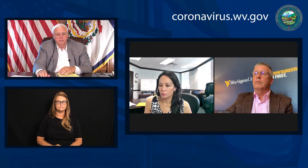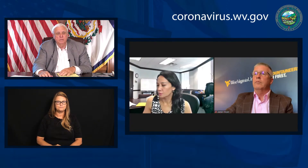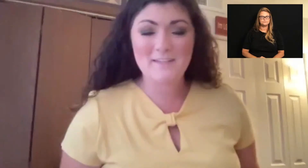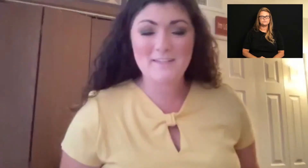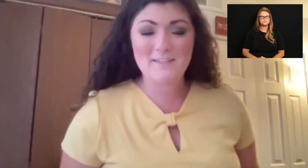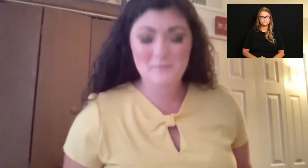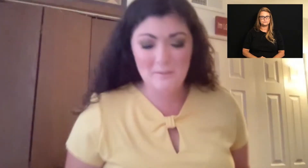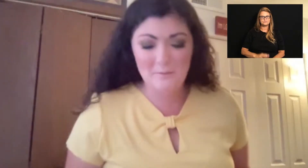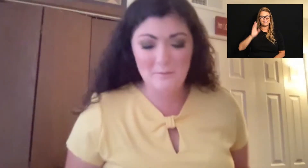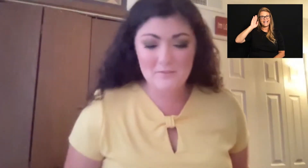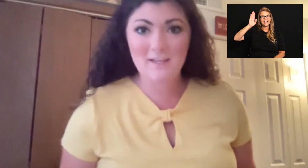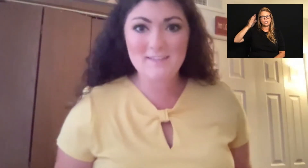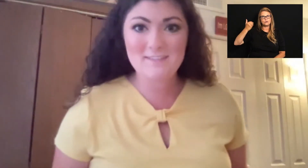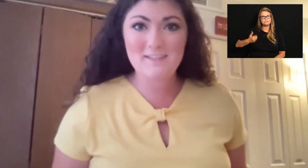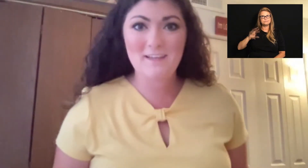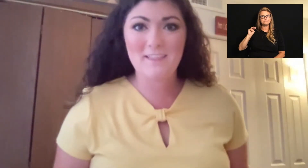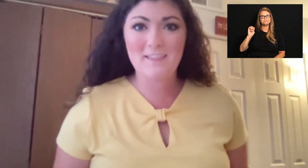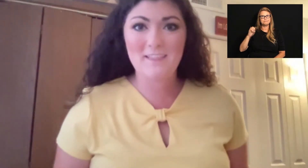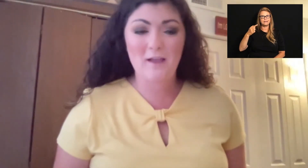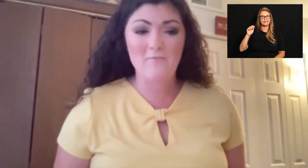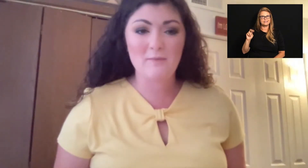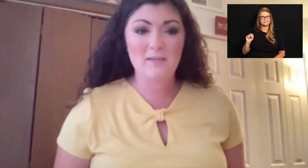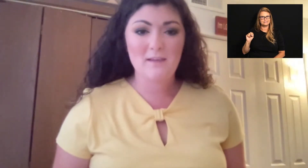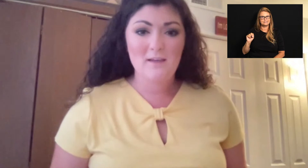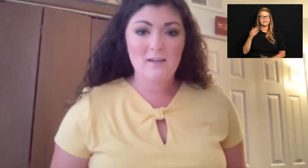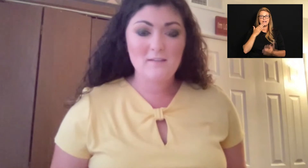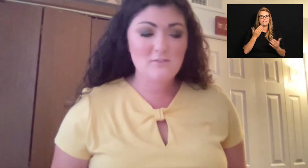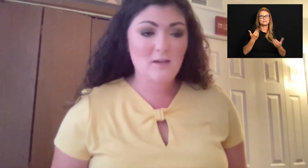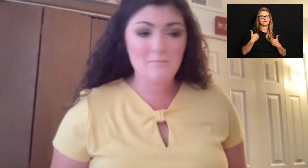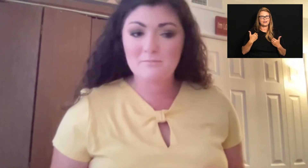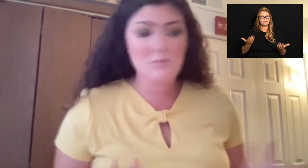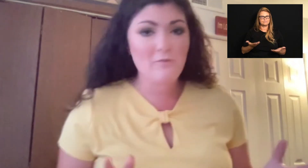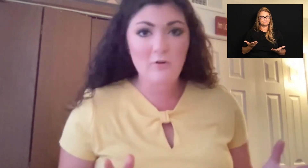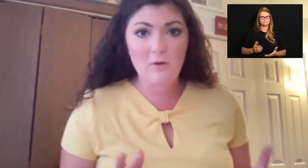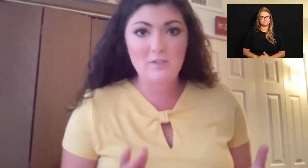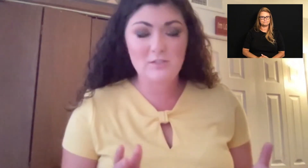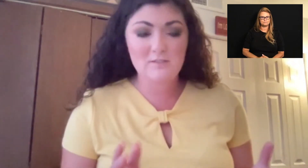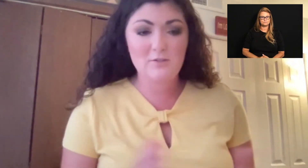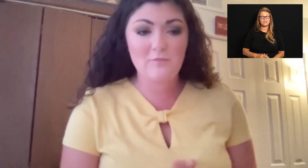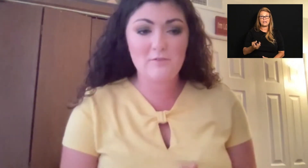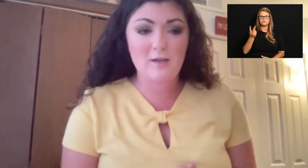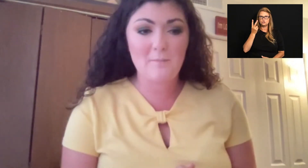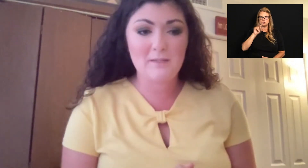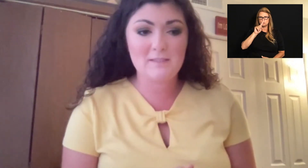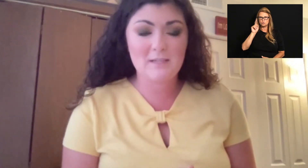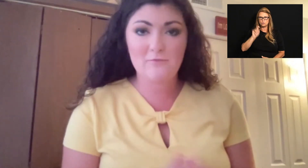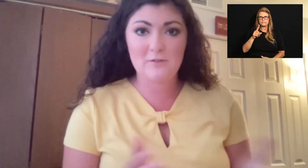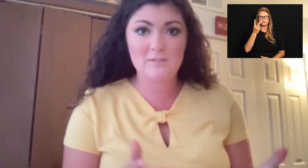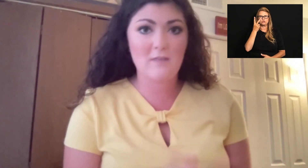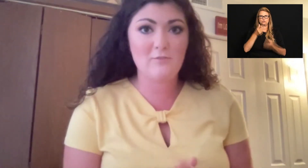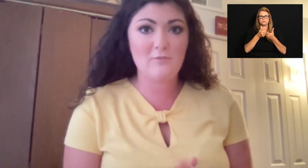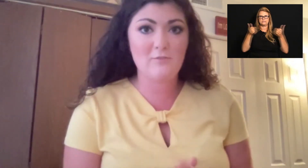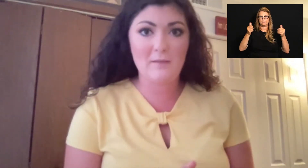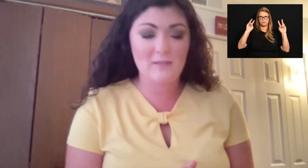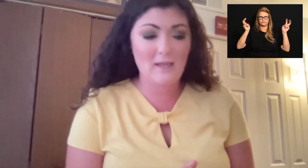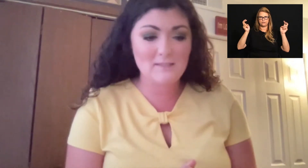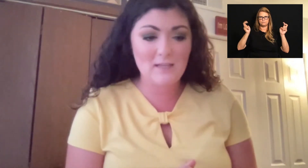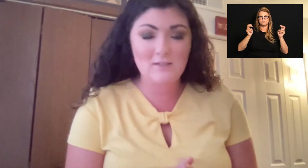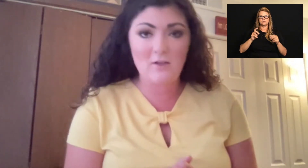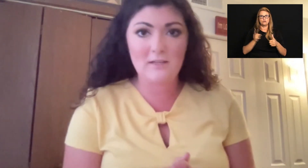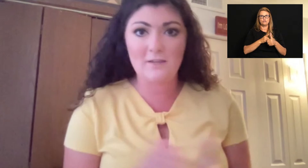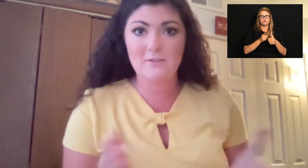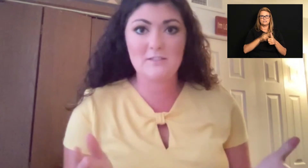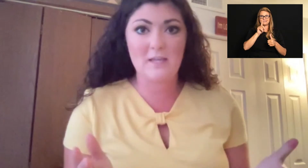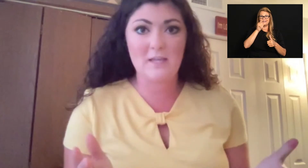Hello, it's Megan here, WCHS. Thanks for having me. Got two different questions, two different topics. First, Governor, about gas